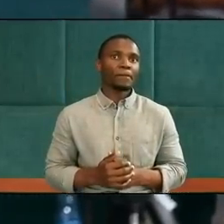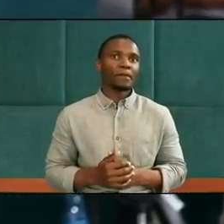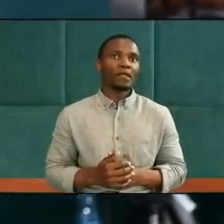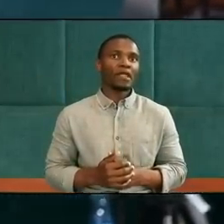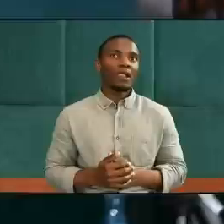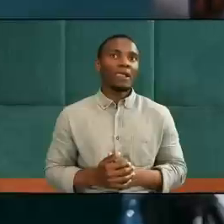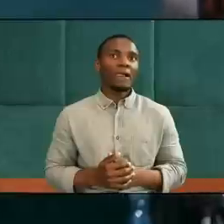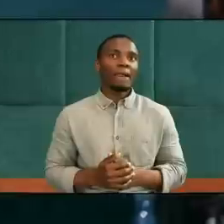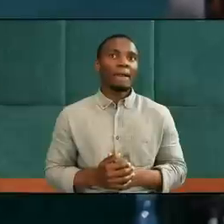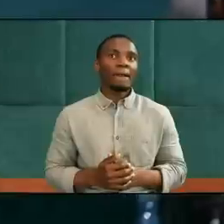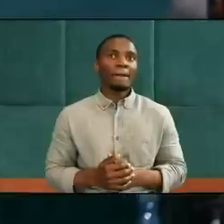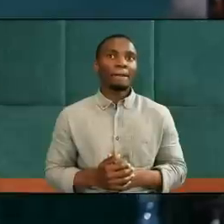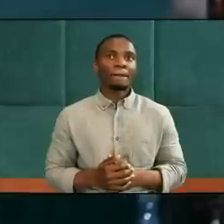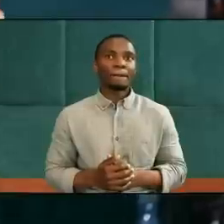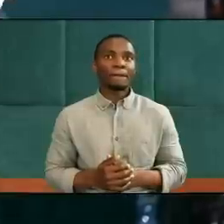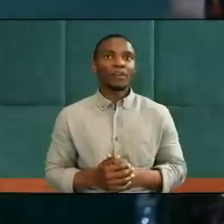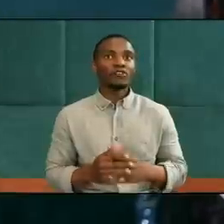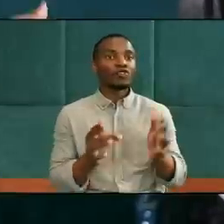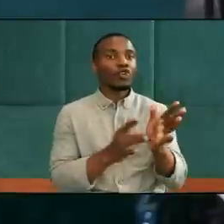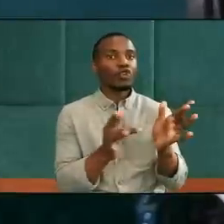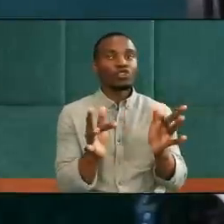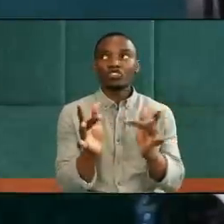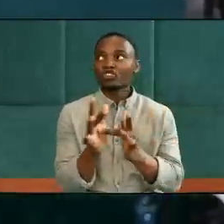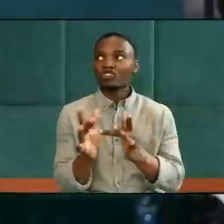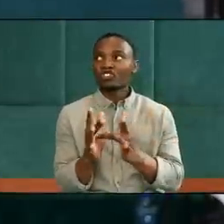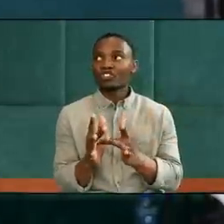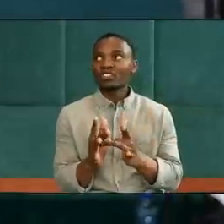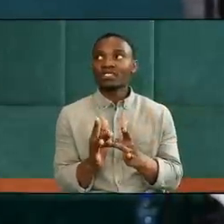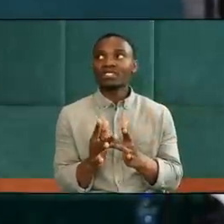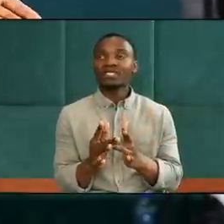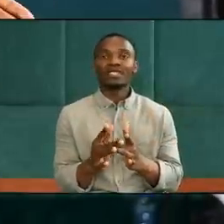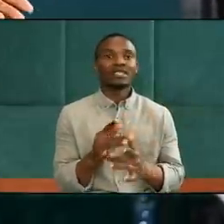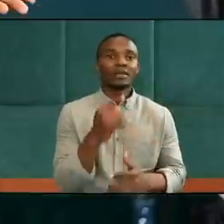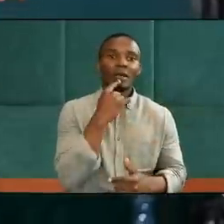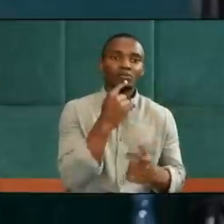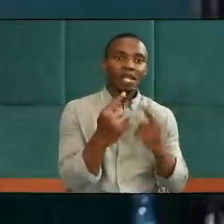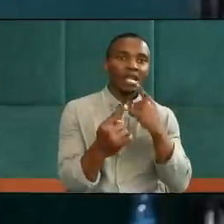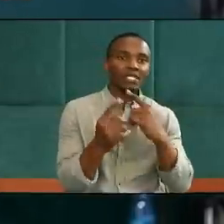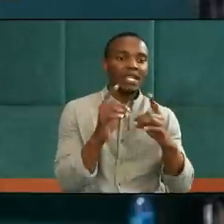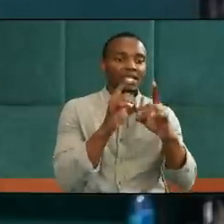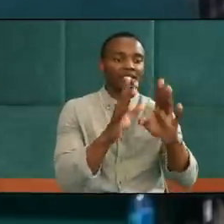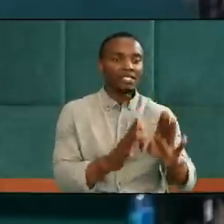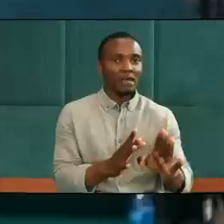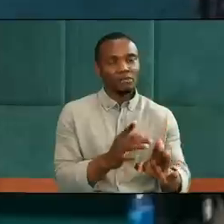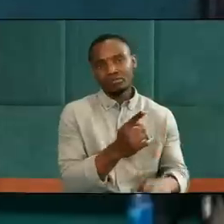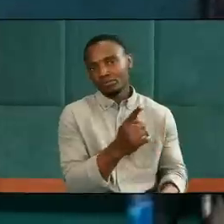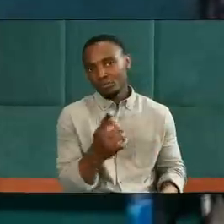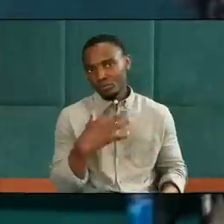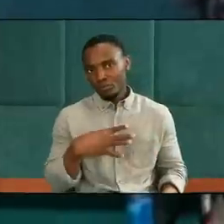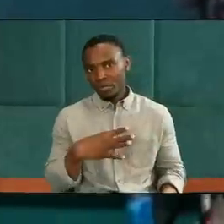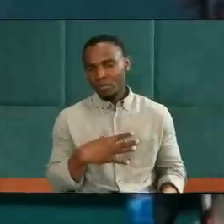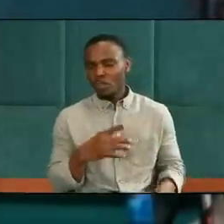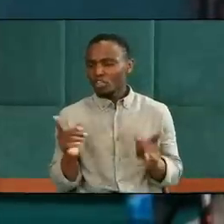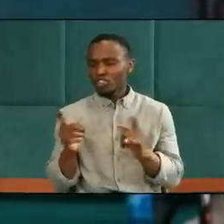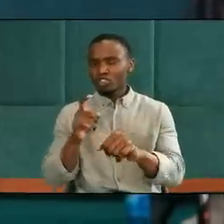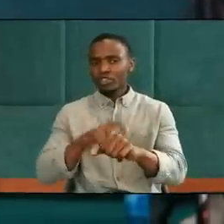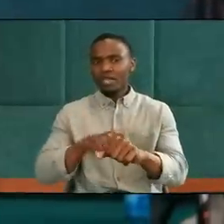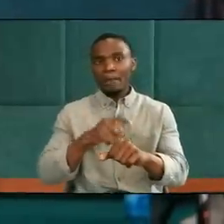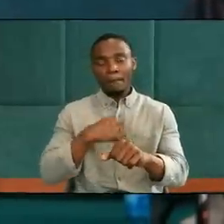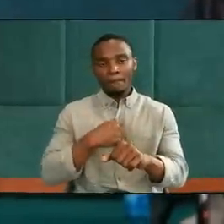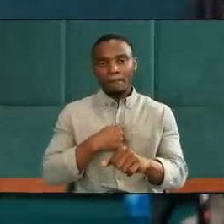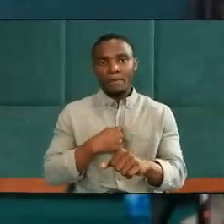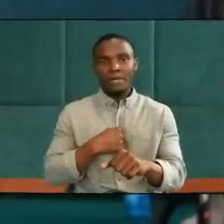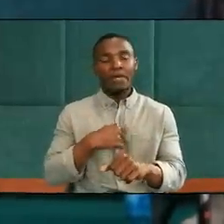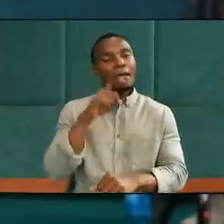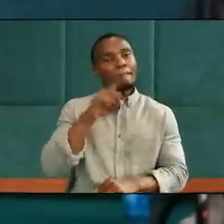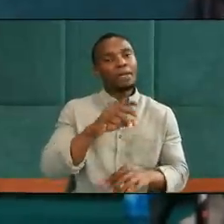gathered the folks around, right? The disciples around, and he started telling the disciples. He says, "Hey guys, in a little while